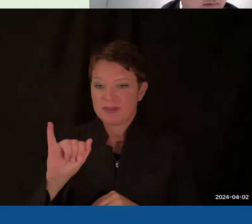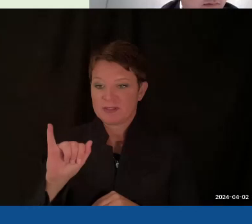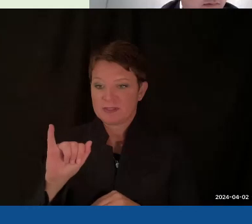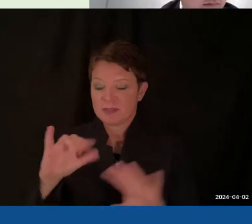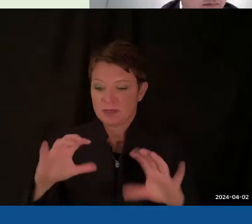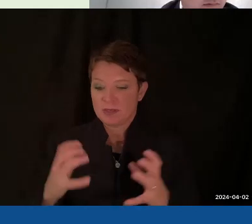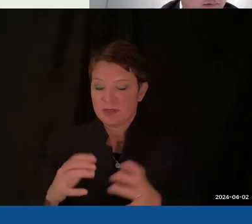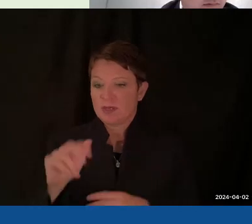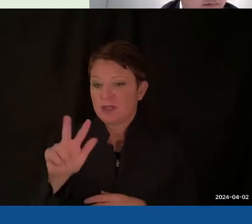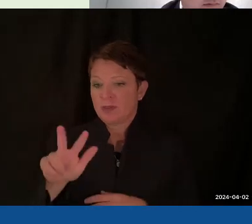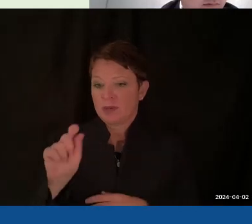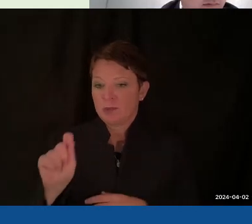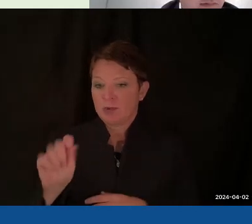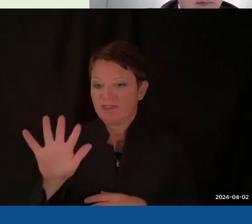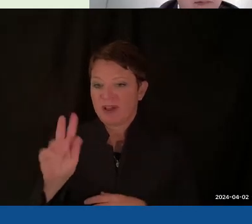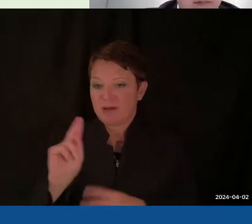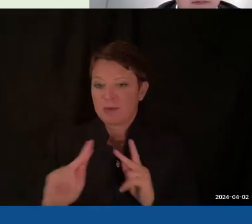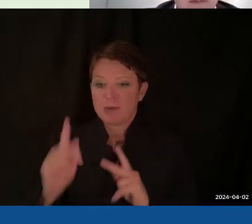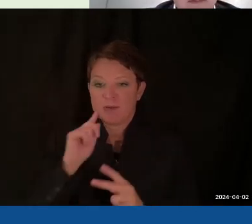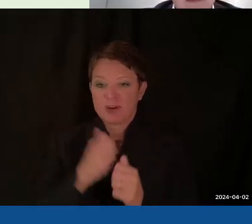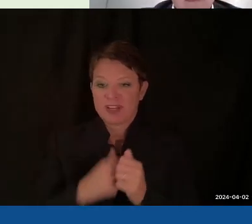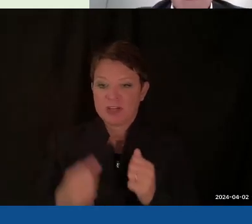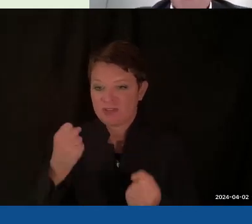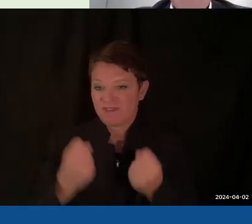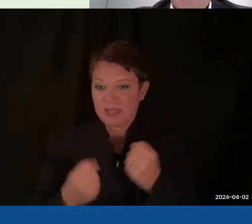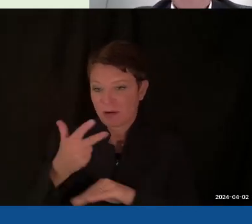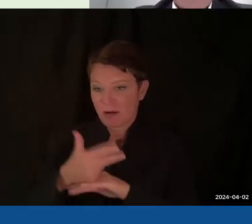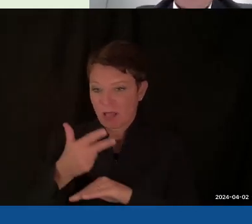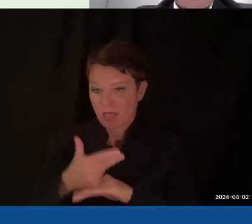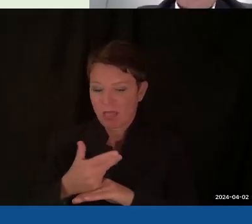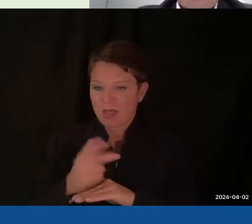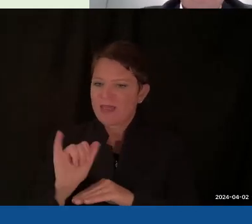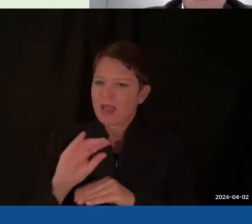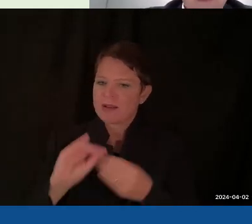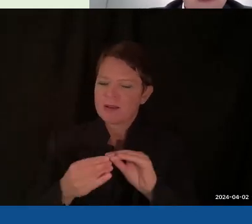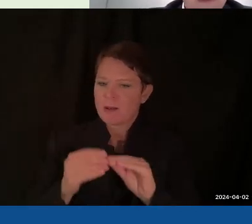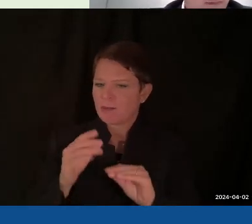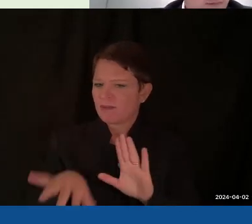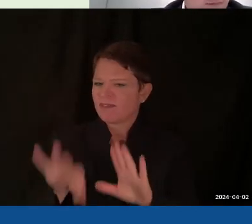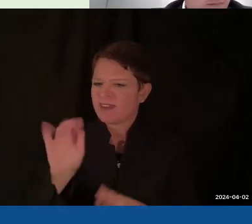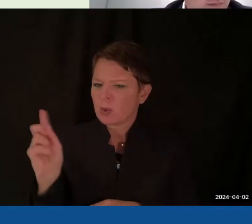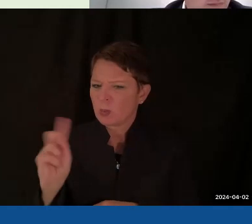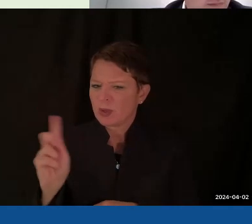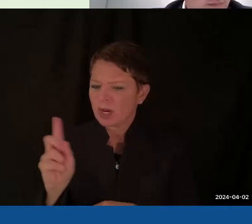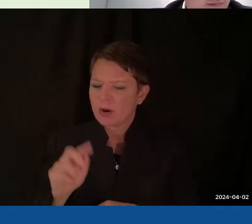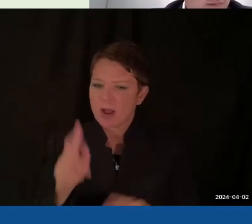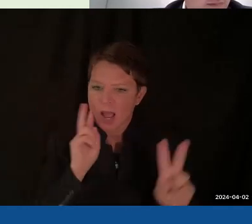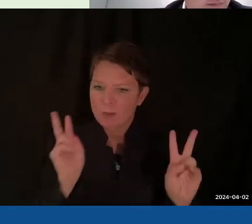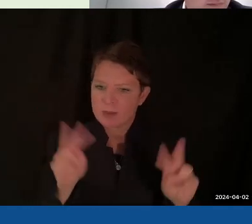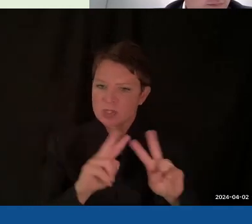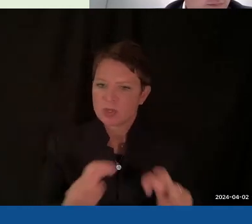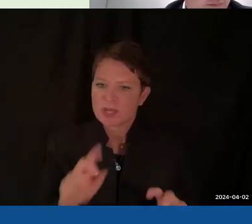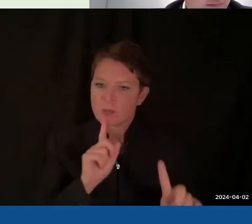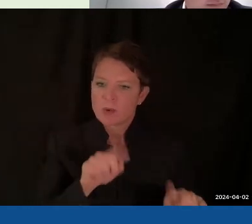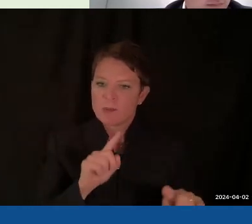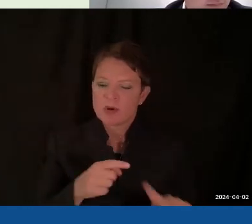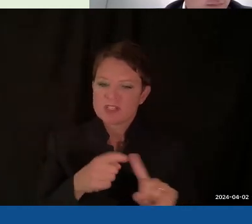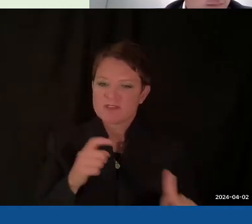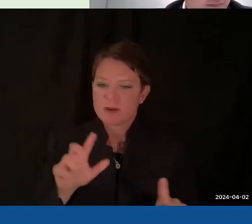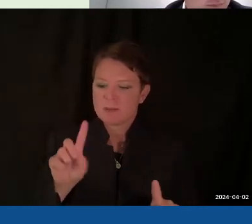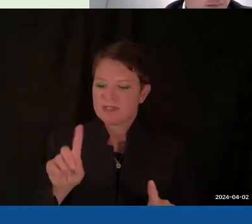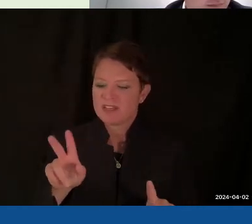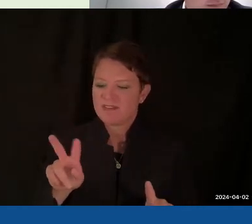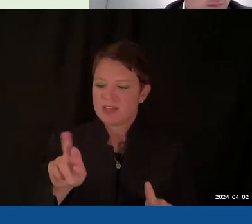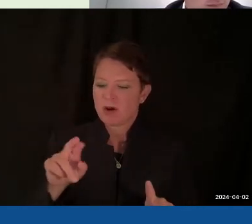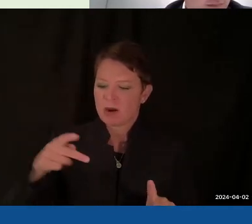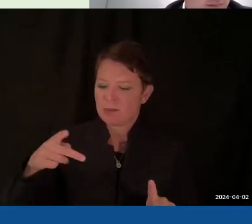be 2.5 people per vehicle. I was wondering where that number came from. I was looking at some reports from the DVRPC, and I